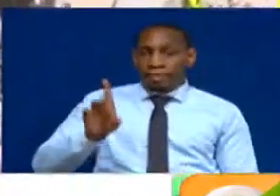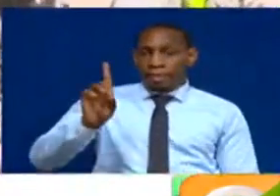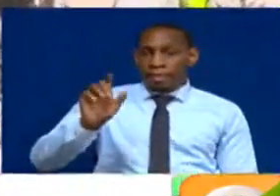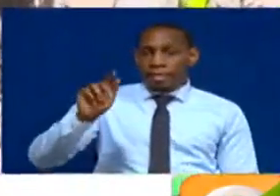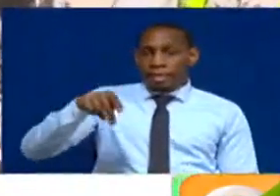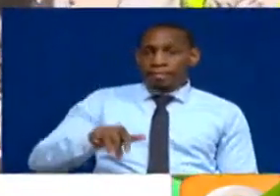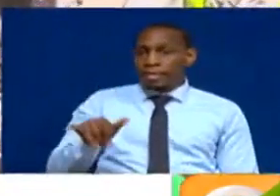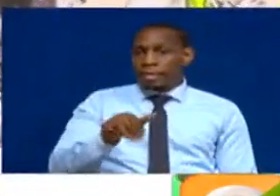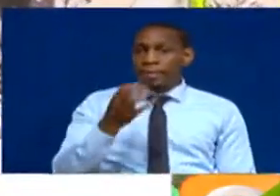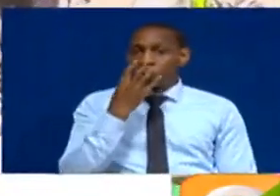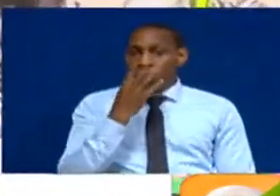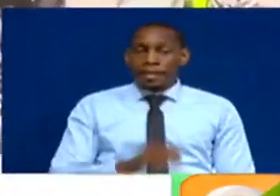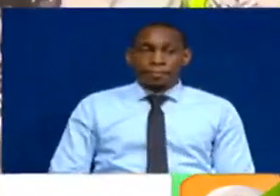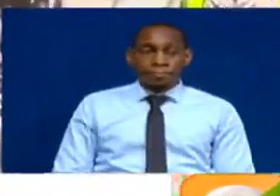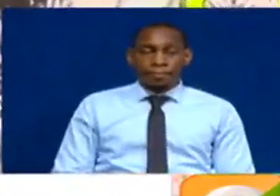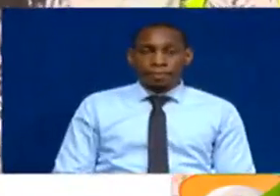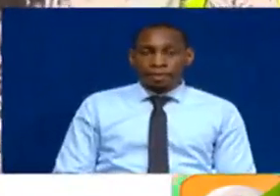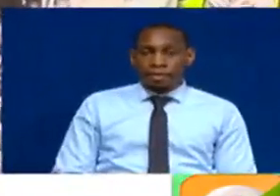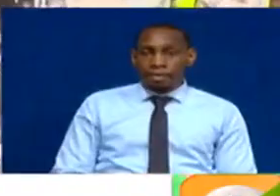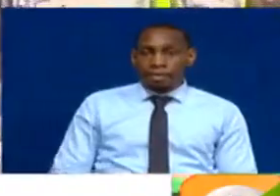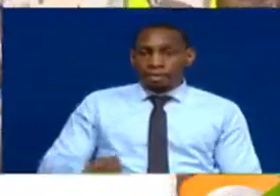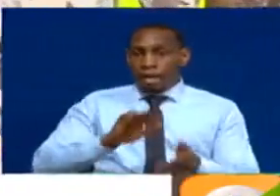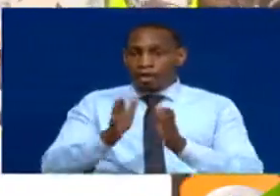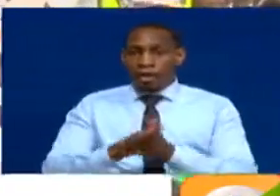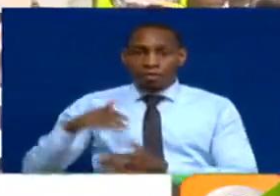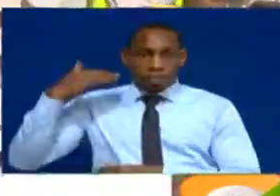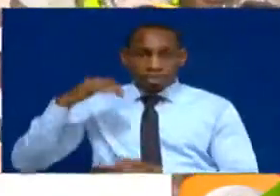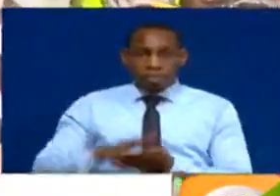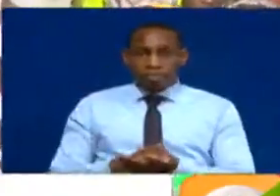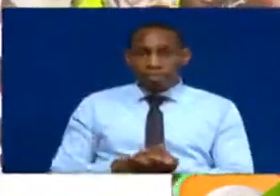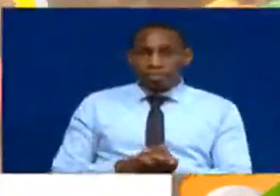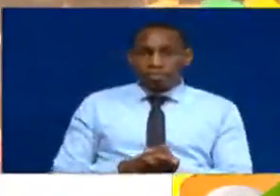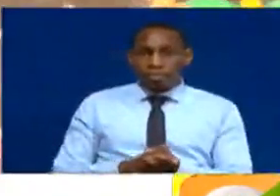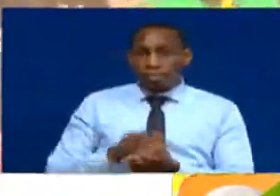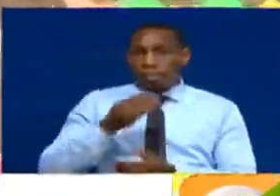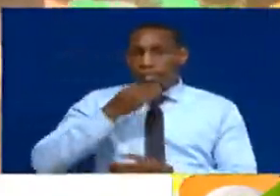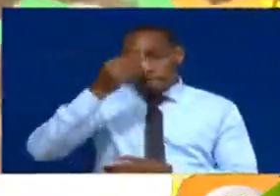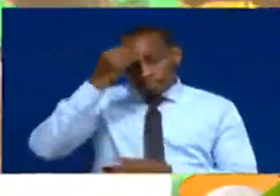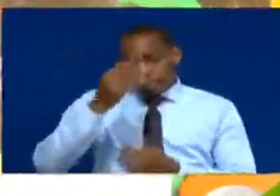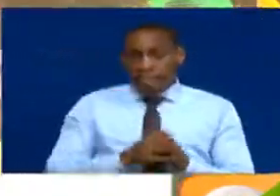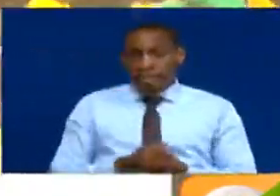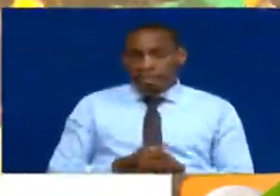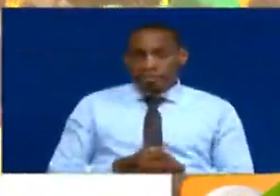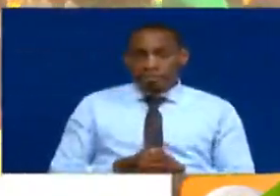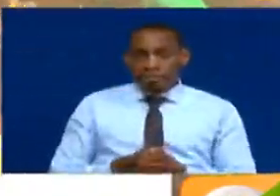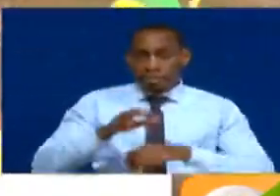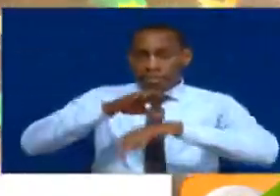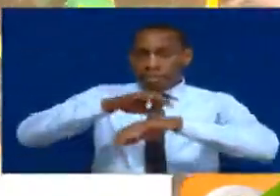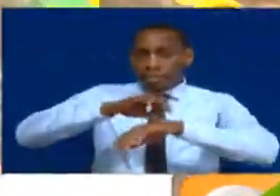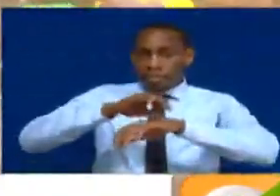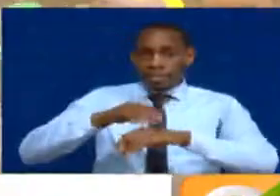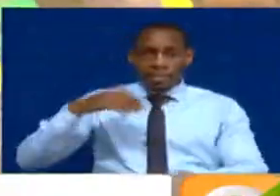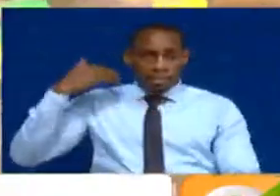DAP ni ODM. Ni kama kondoo imevalishwa, mmechukua ngozi